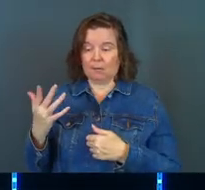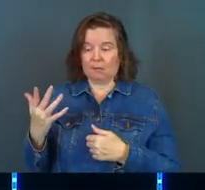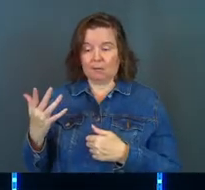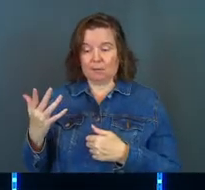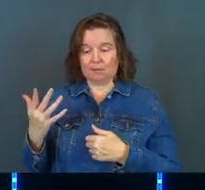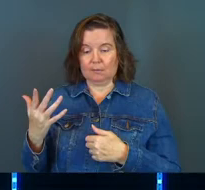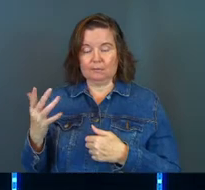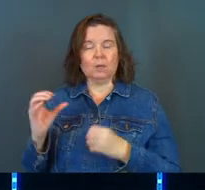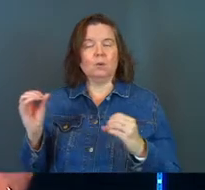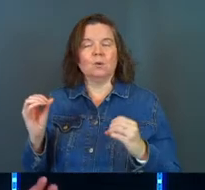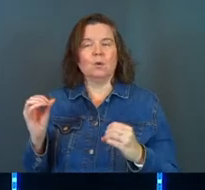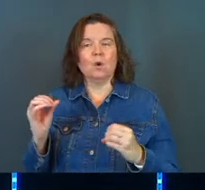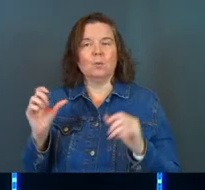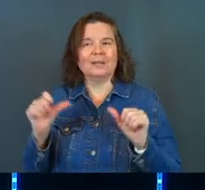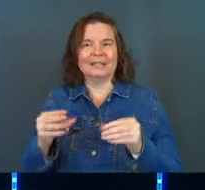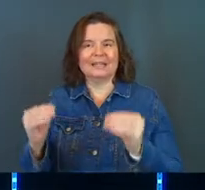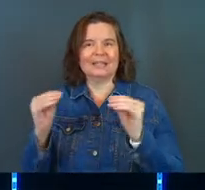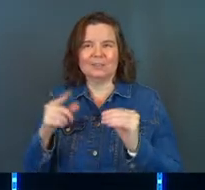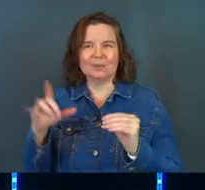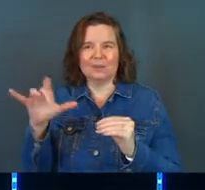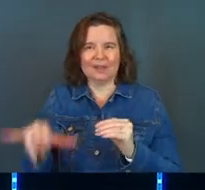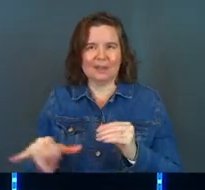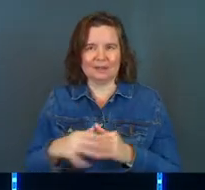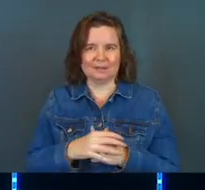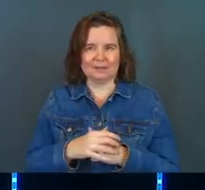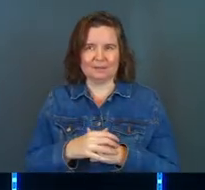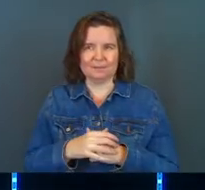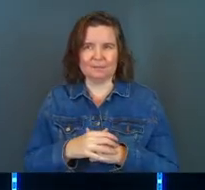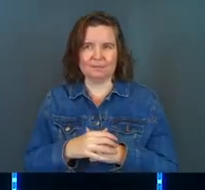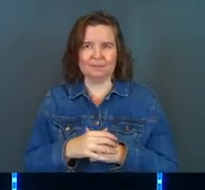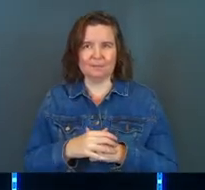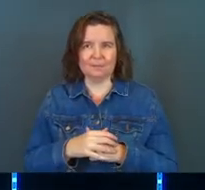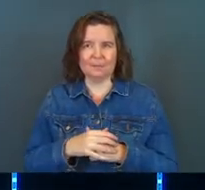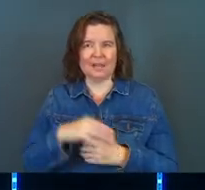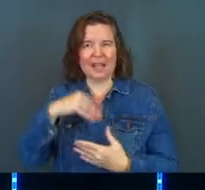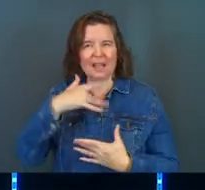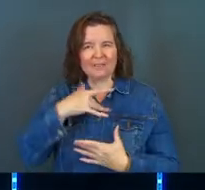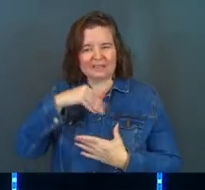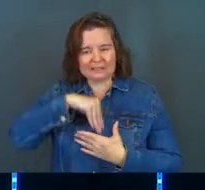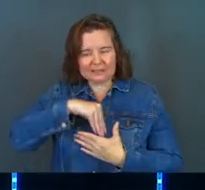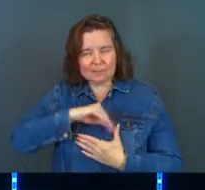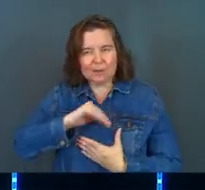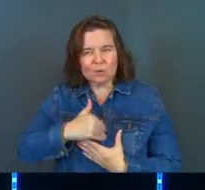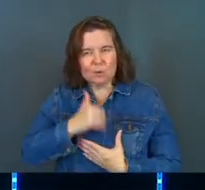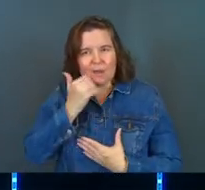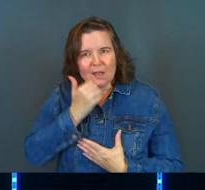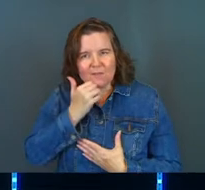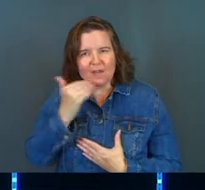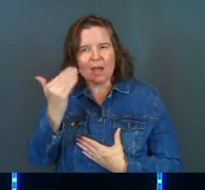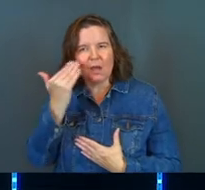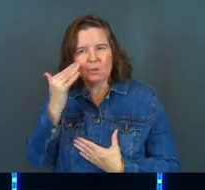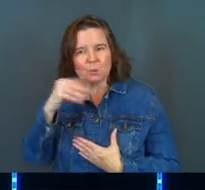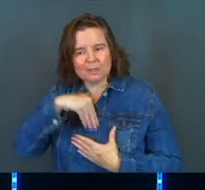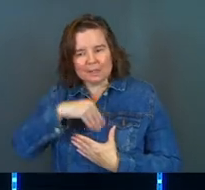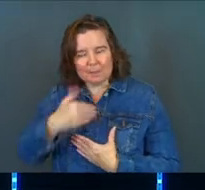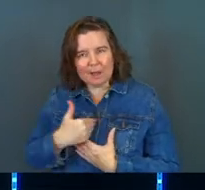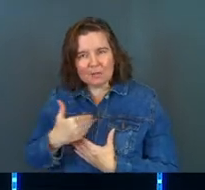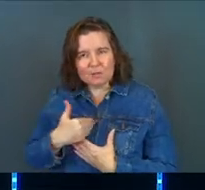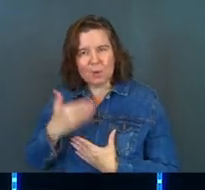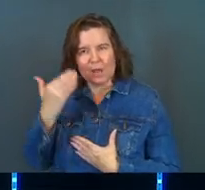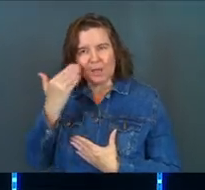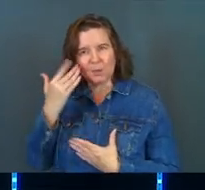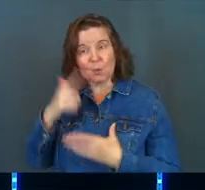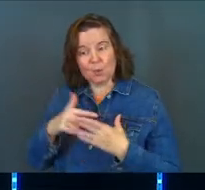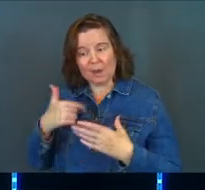And nobody can teach you that. I knew it down in my soul. Every single day, I knew it in my soul. I